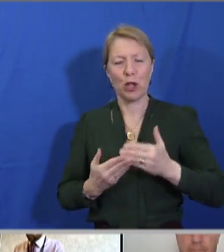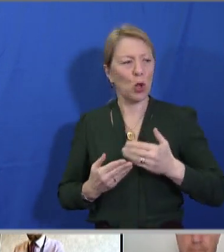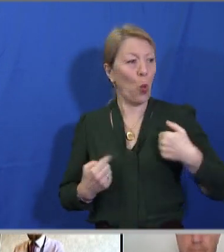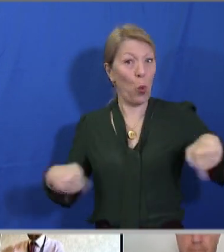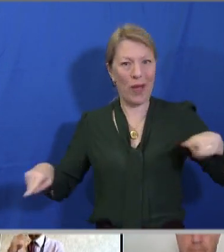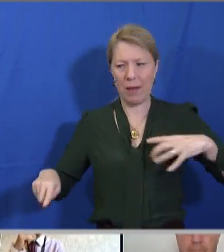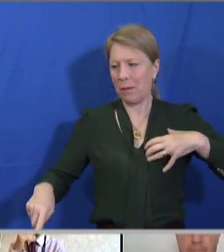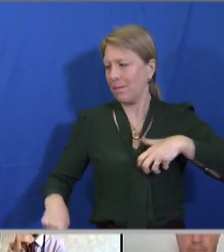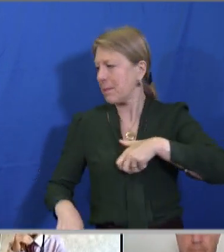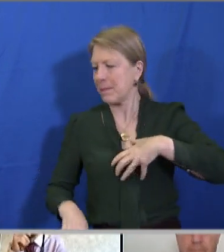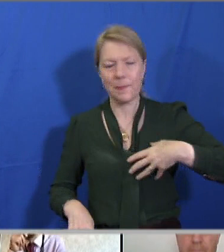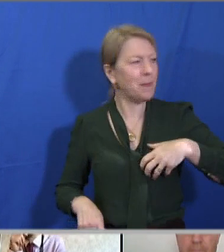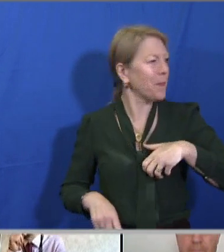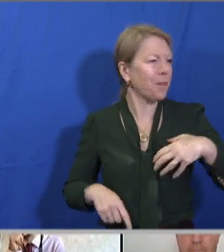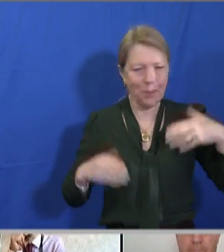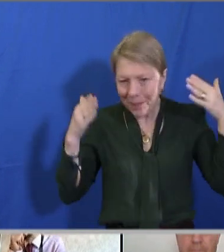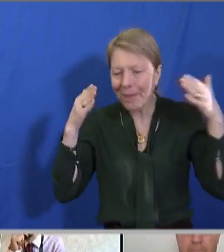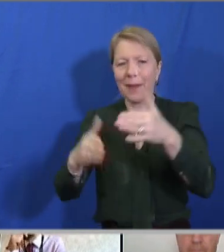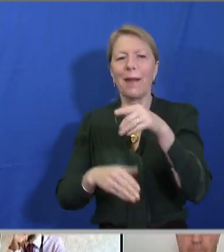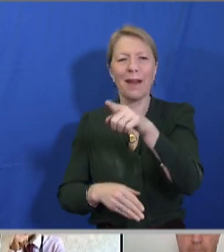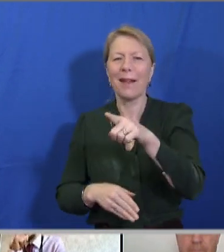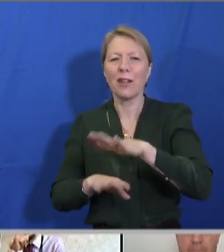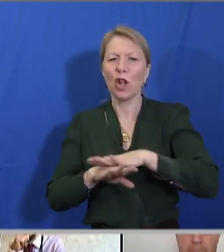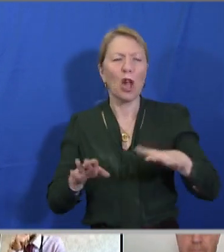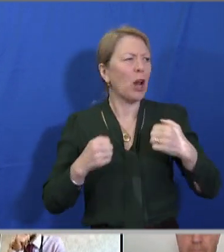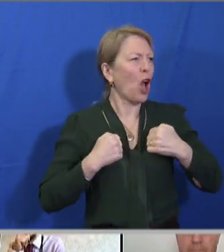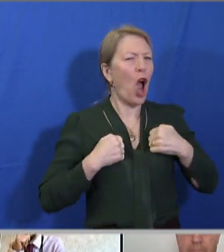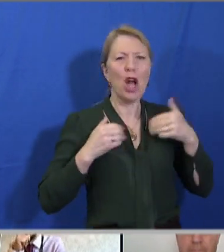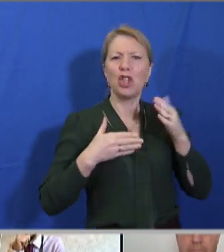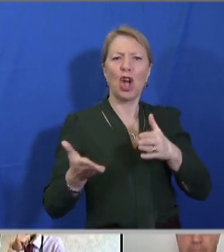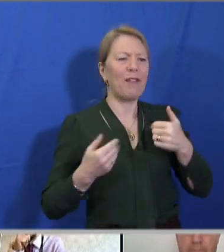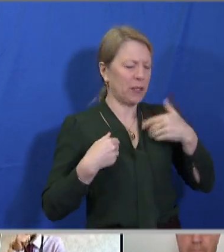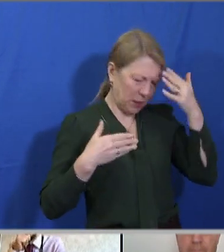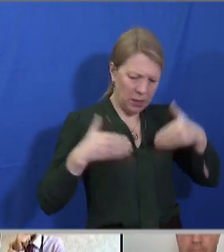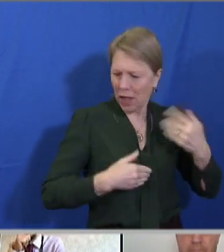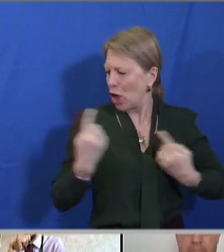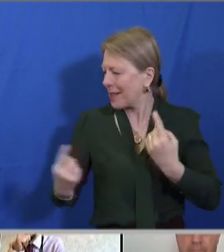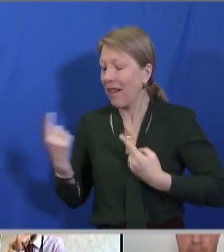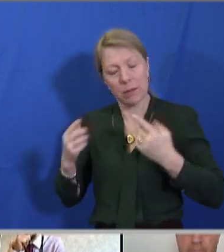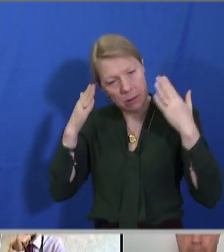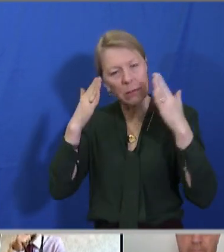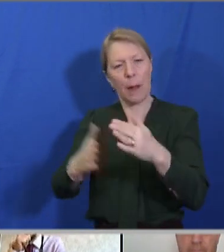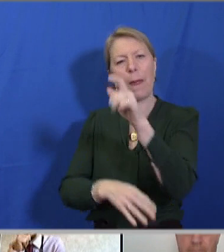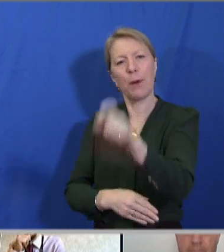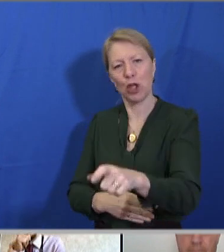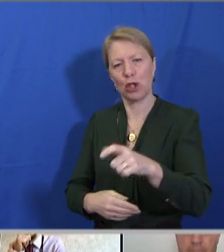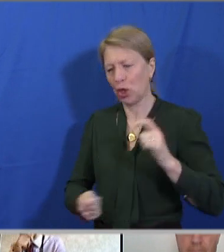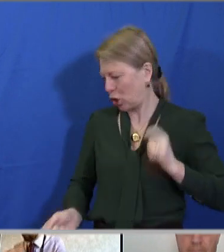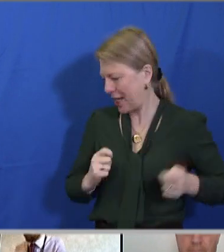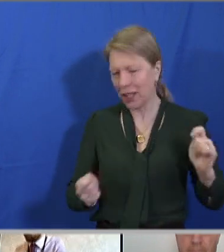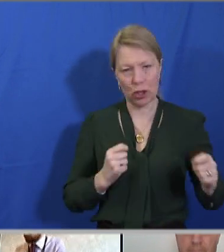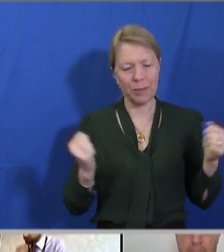after how the service itself works as well. In regards to challenges around about not being insured to